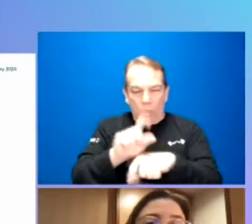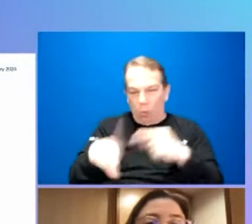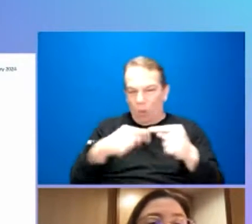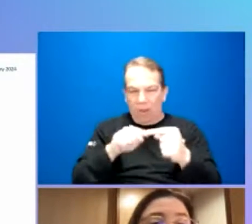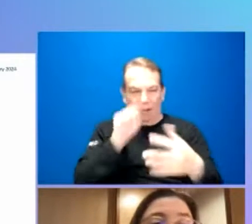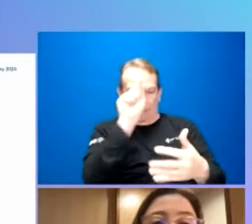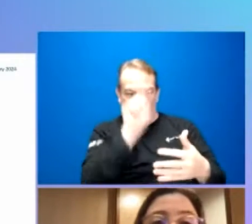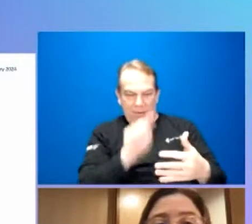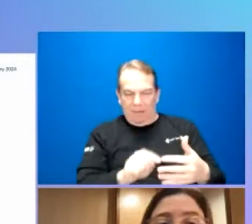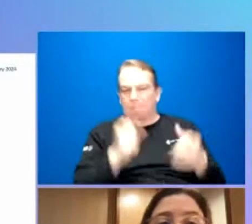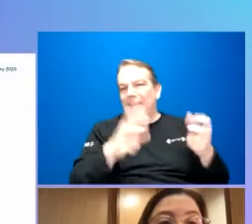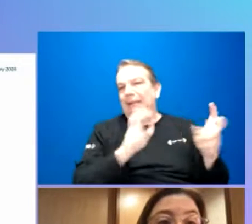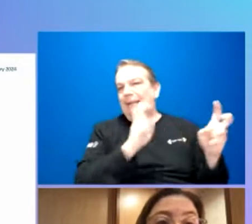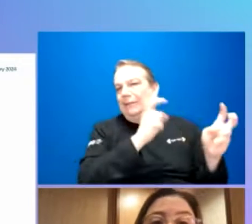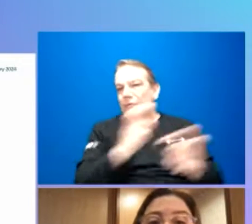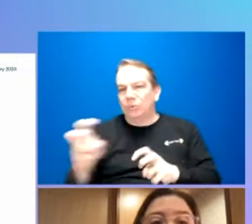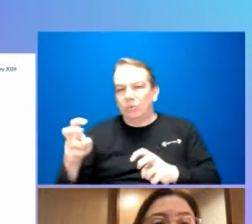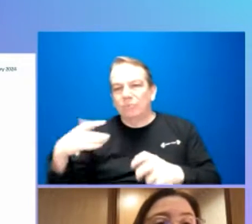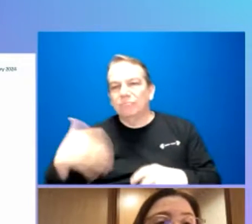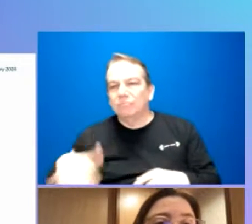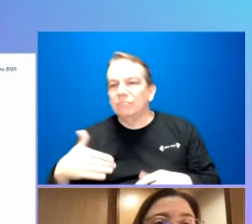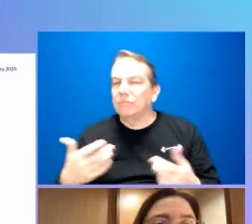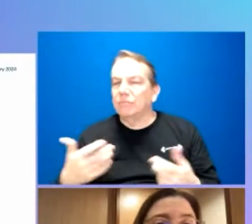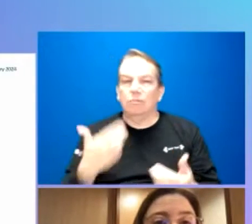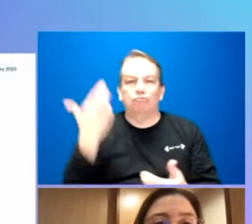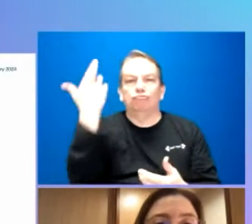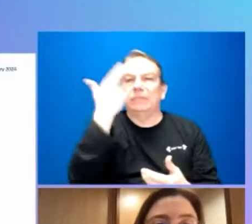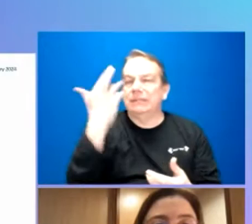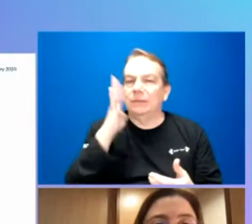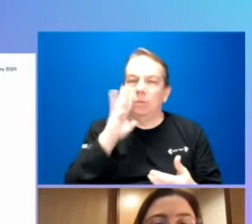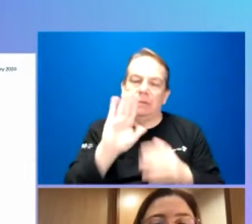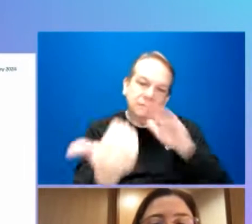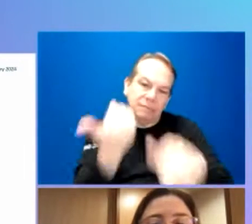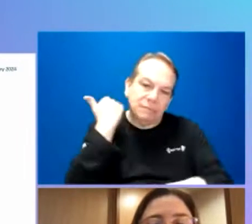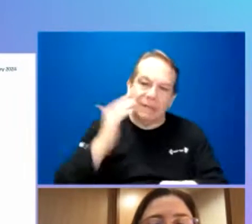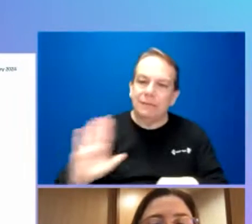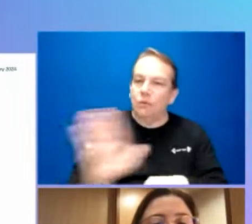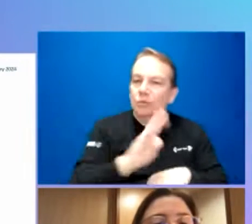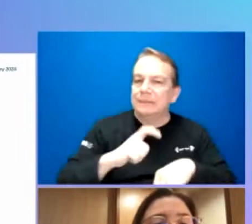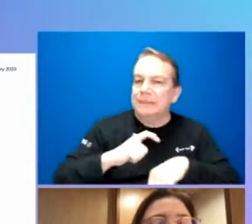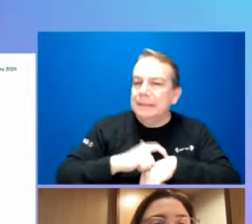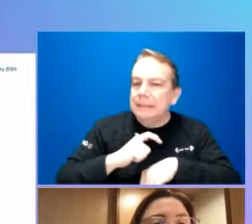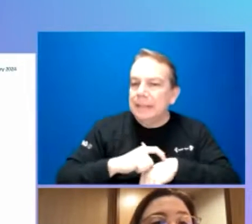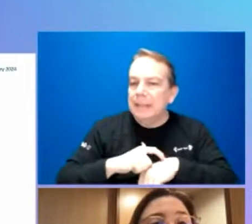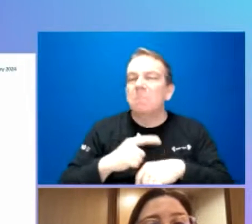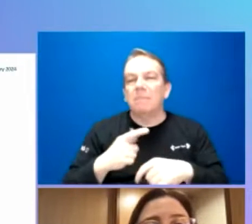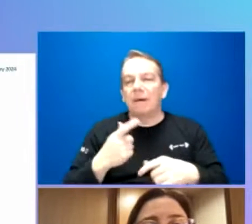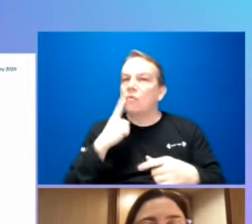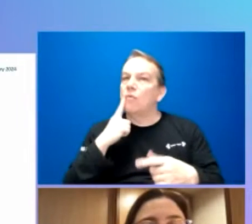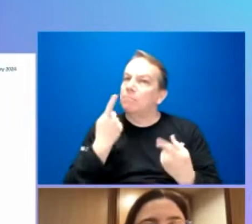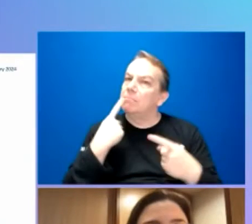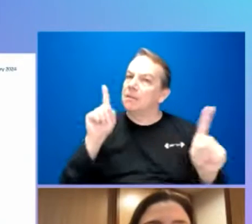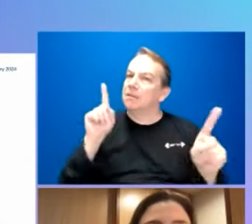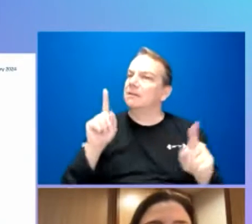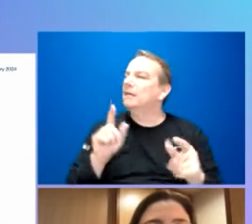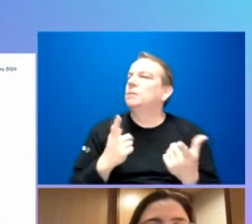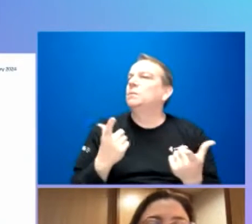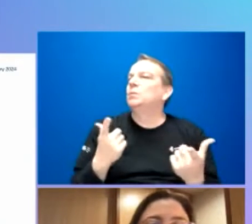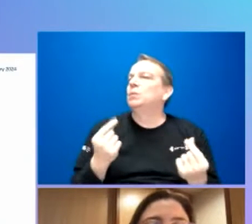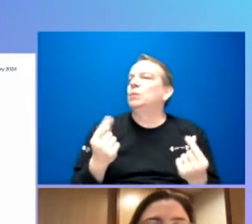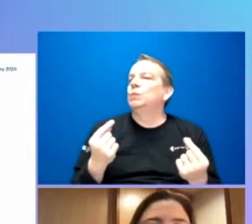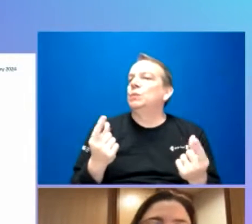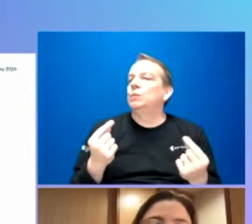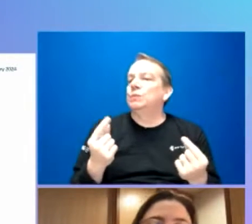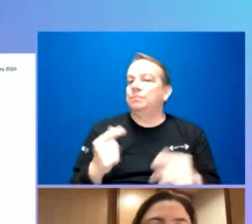with these significant root causes that will take considerable time to overcome, what do we do? And so today